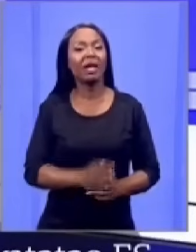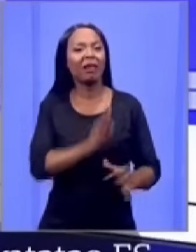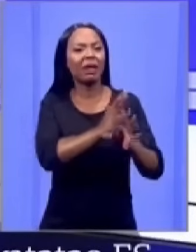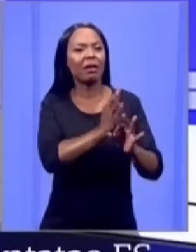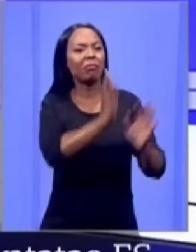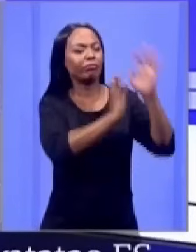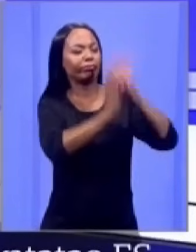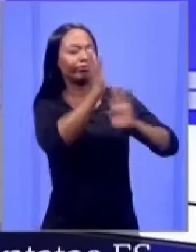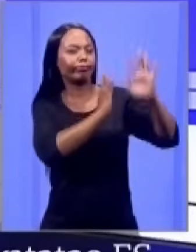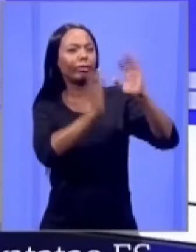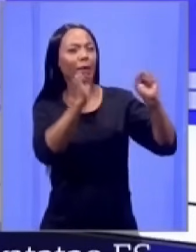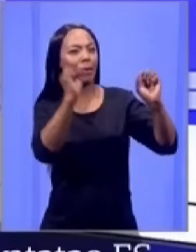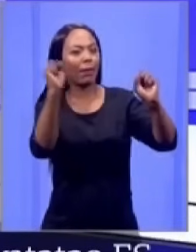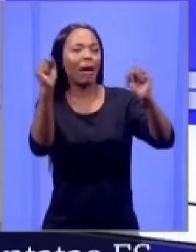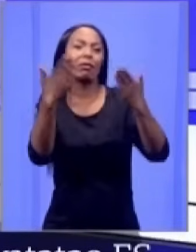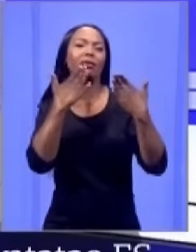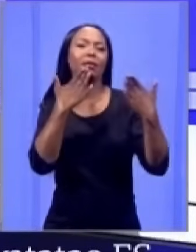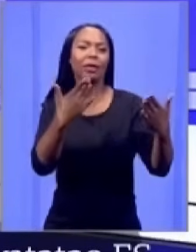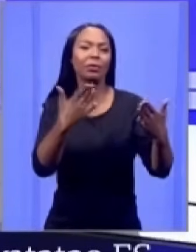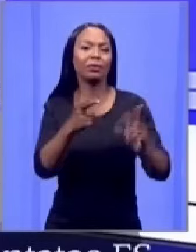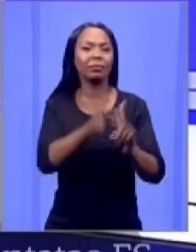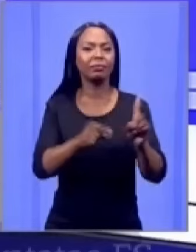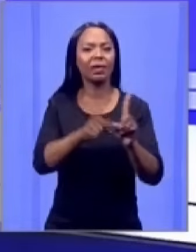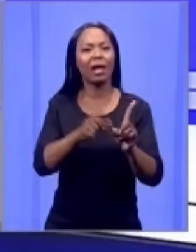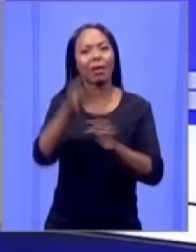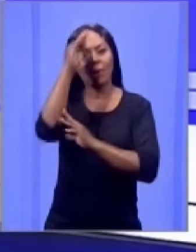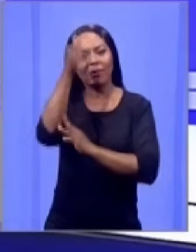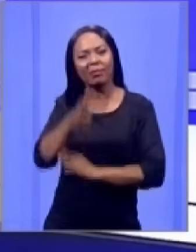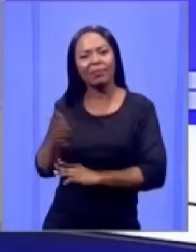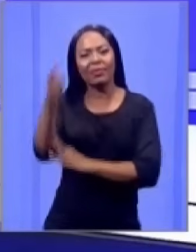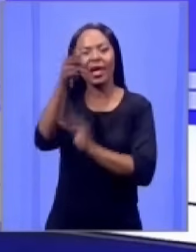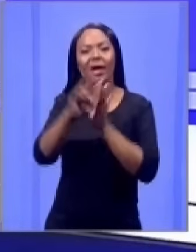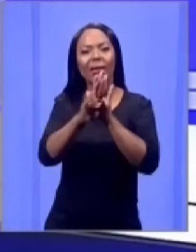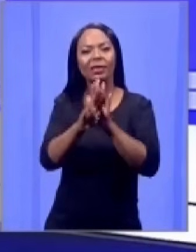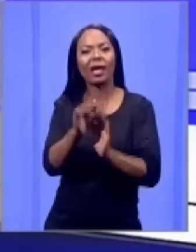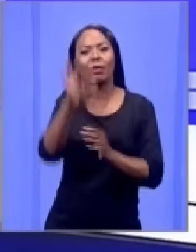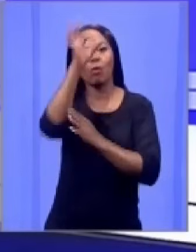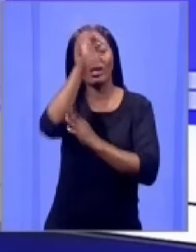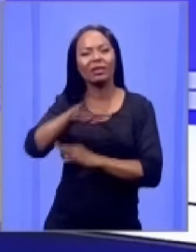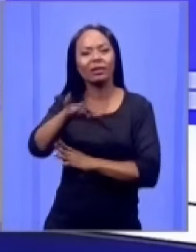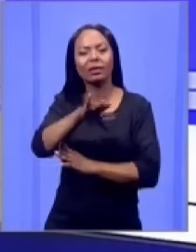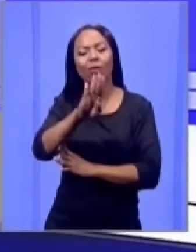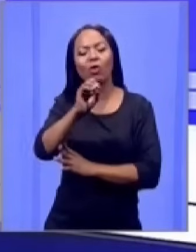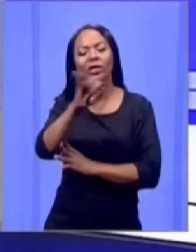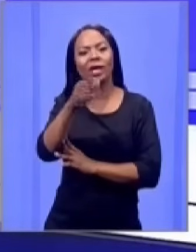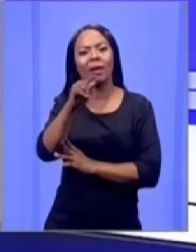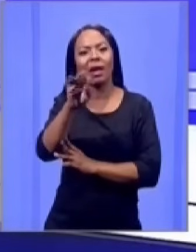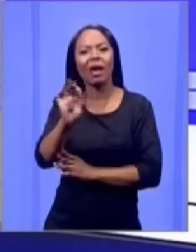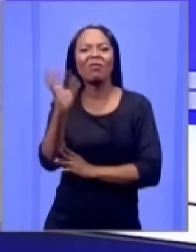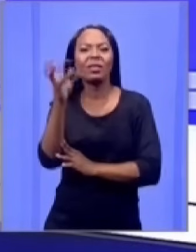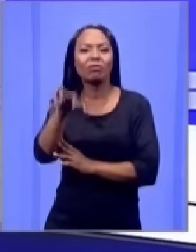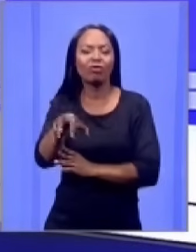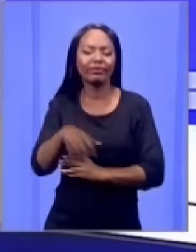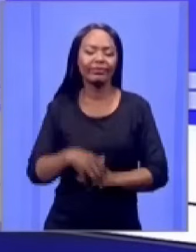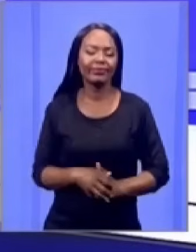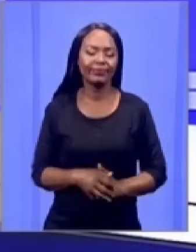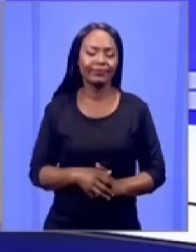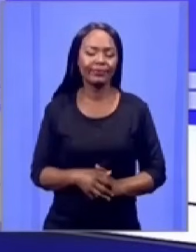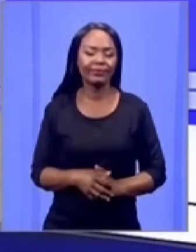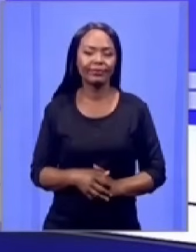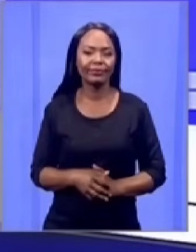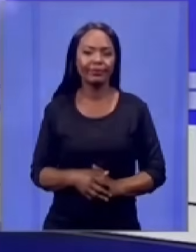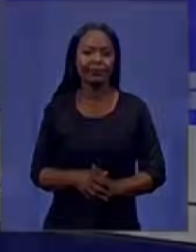leo o re fileng lona eo mmuhi ke warrant officer Mako Mophiring e le mmuedi wa sepolesa Botjhabela ba Free State